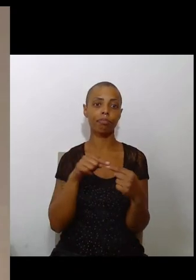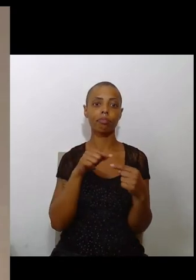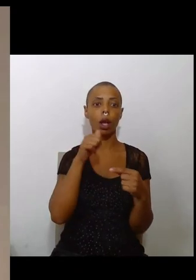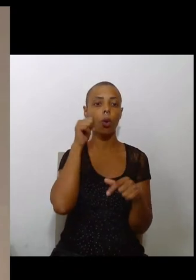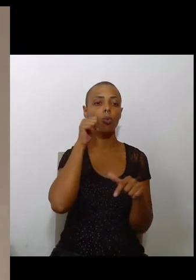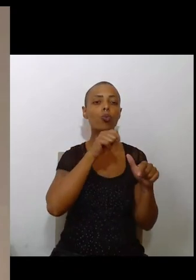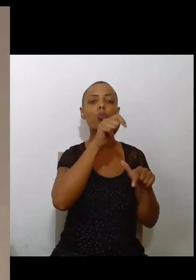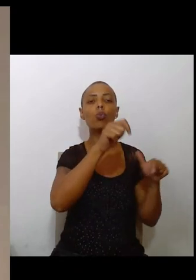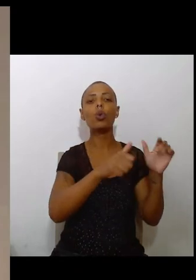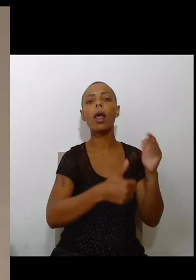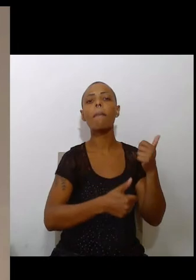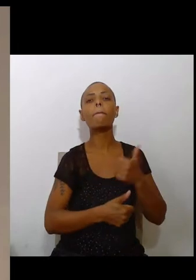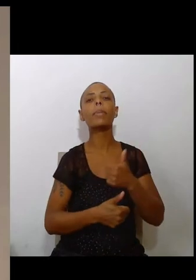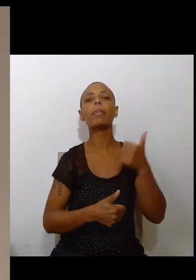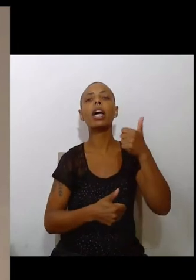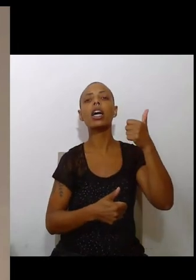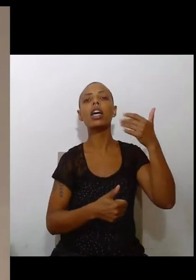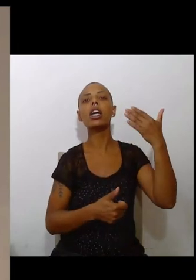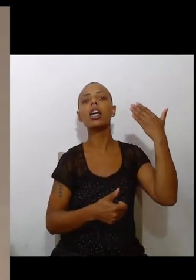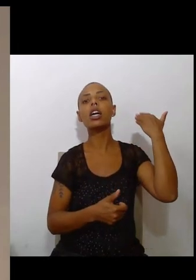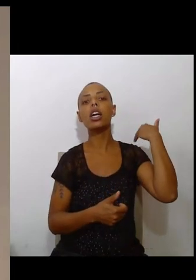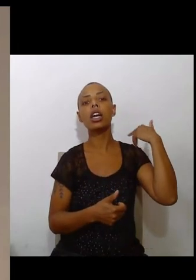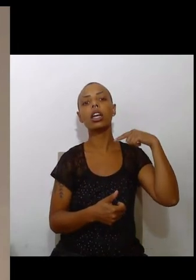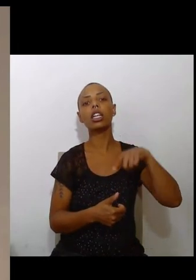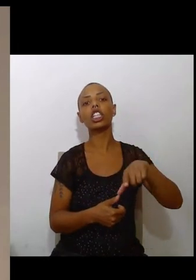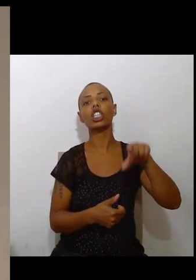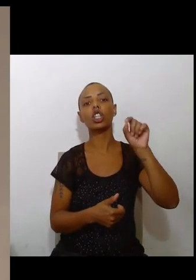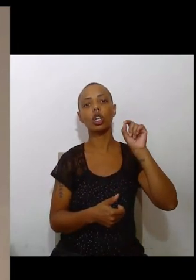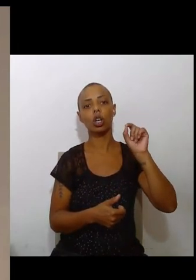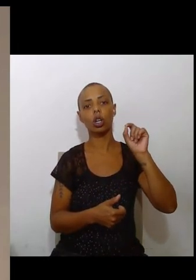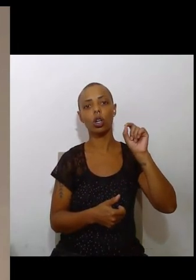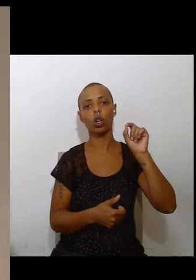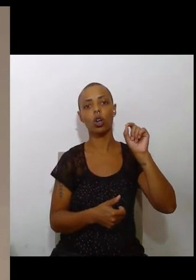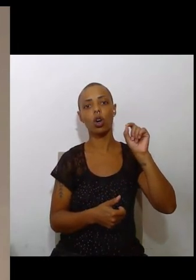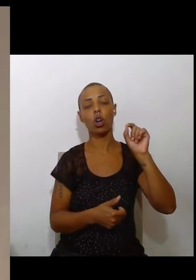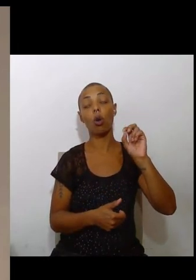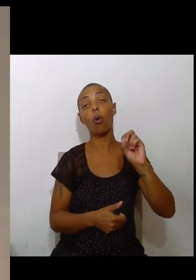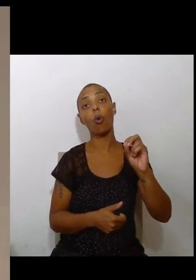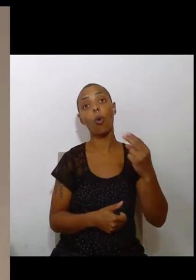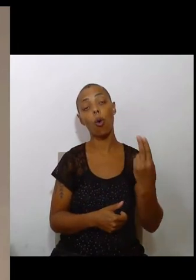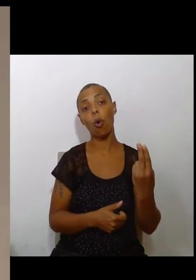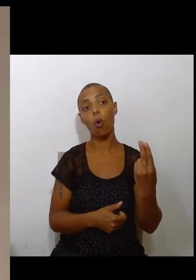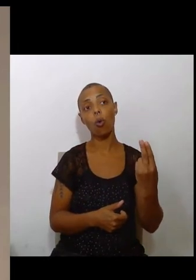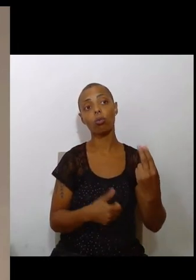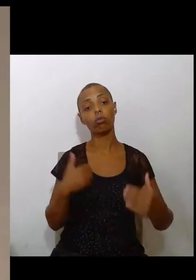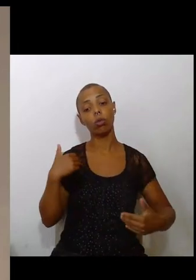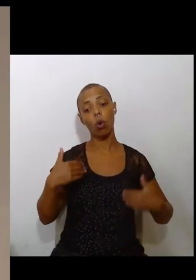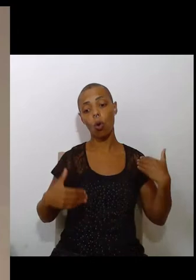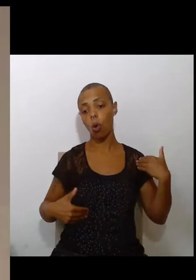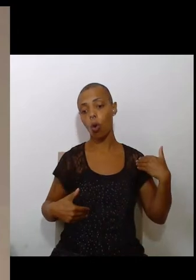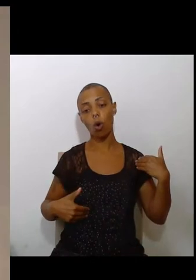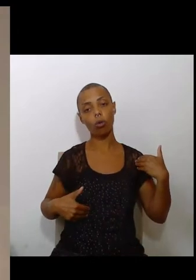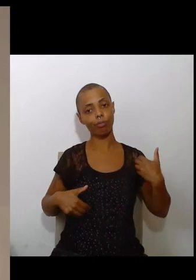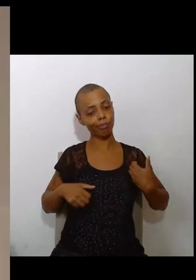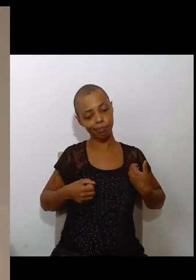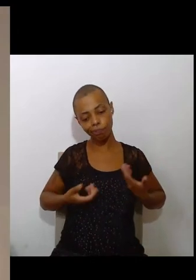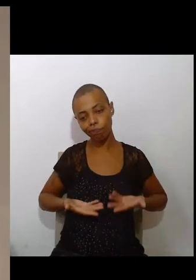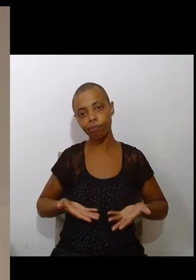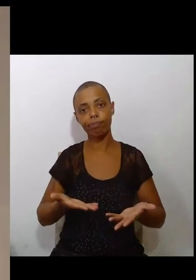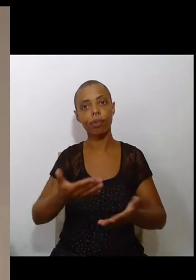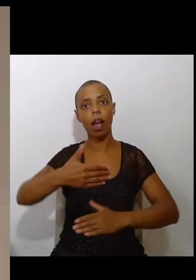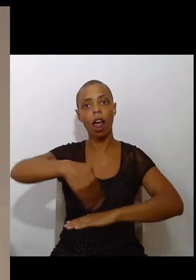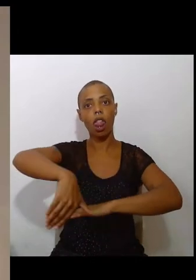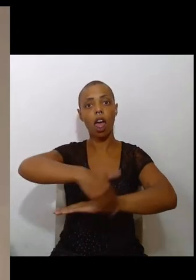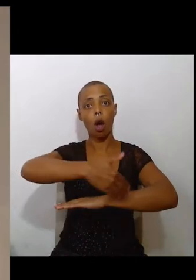and it is also related to the women that